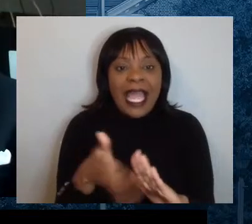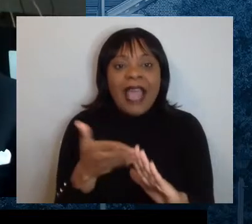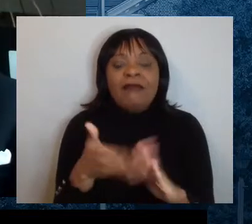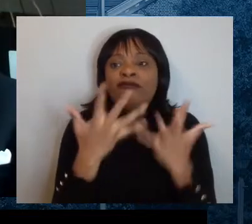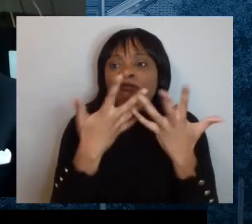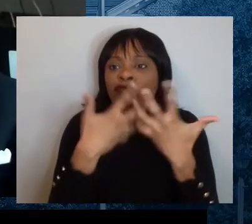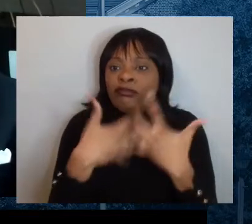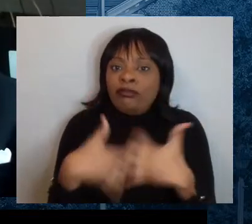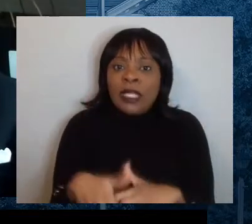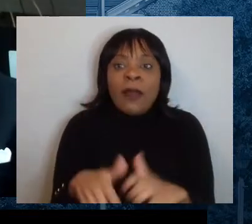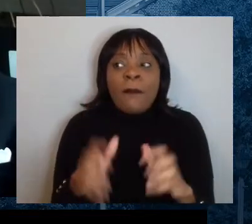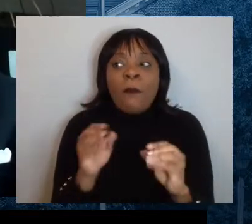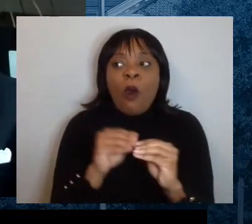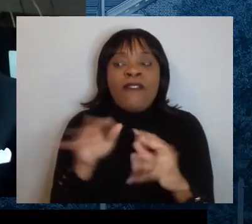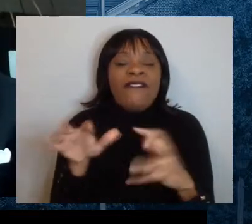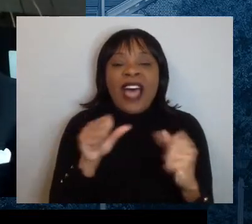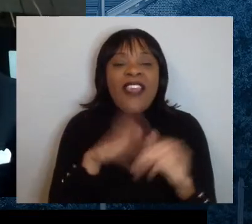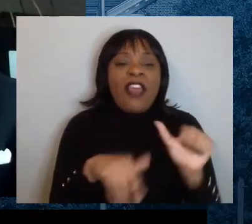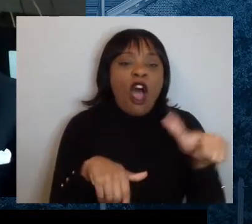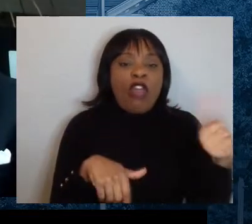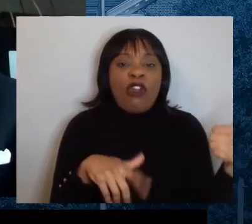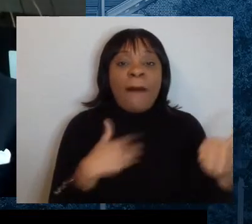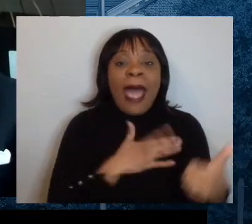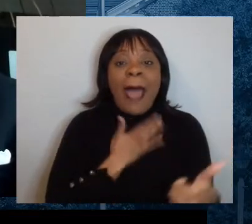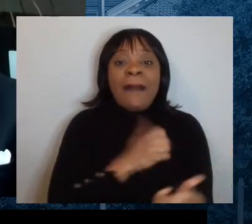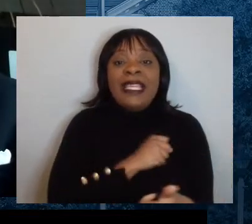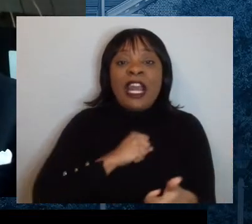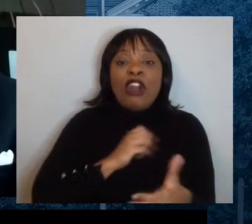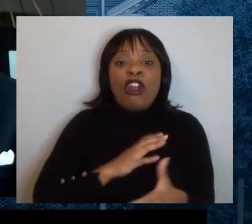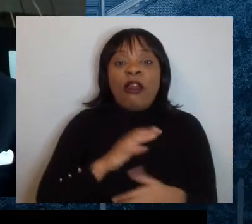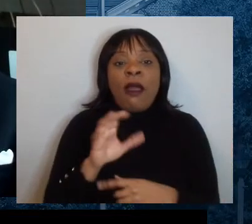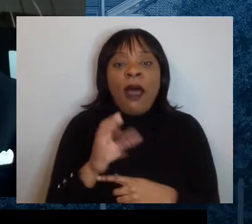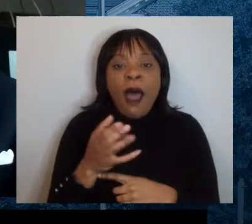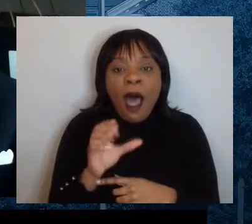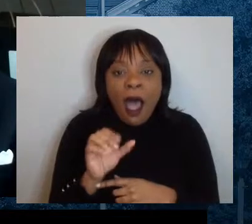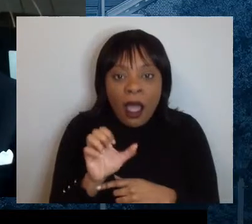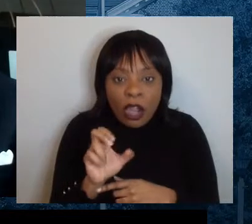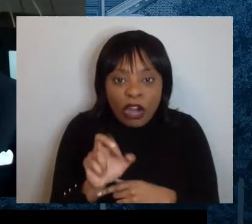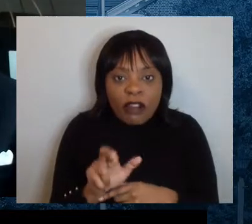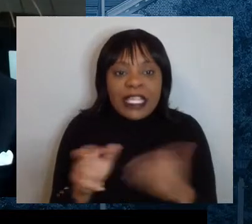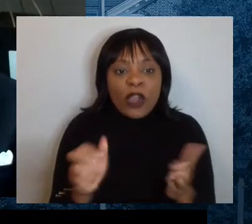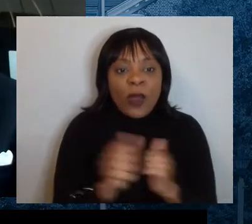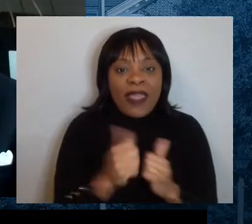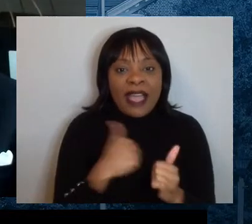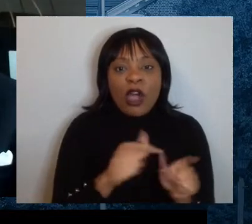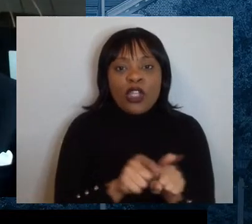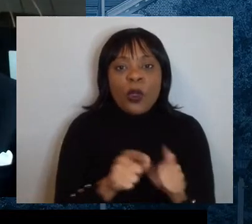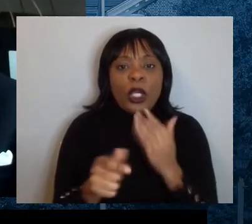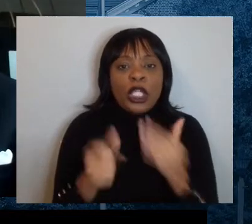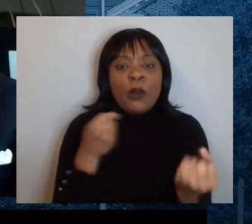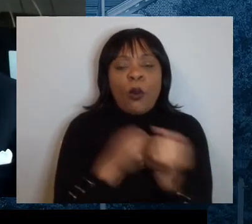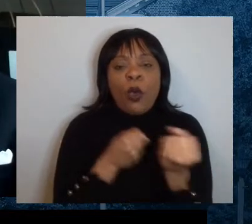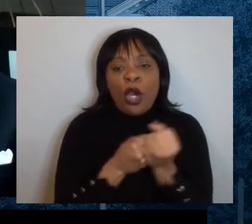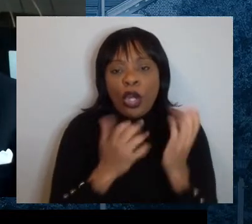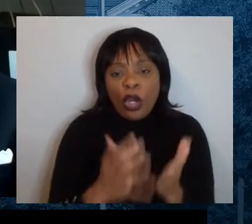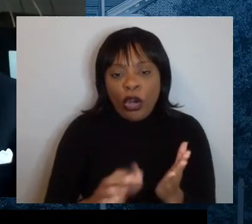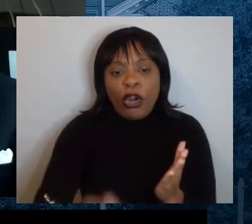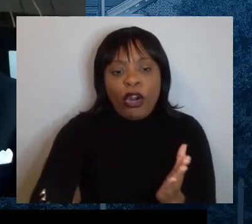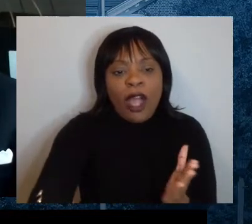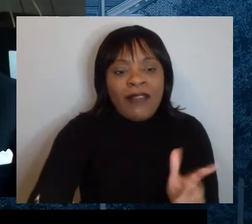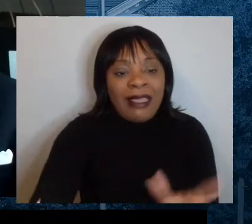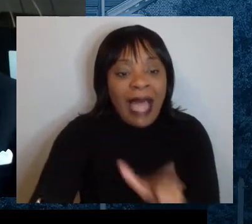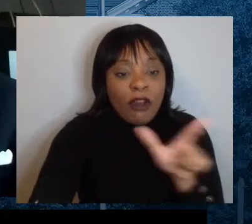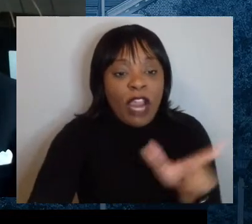been. And I'm glad Senator Hucker is here with us and is such a good supporter of libraries,